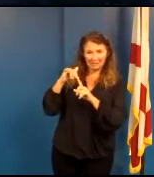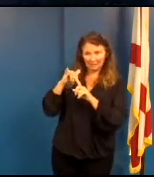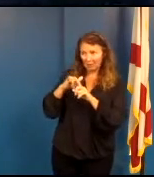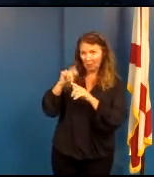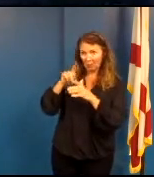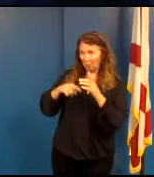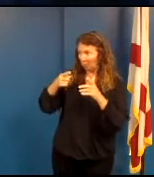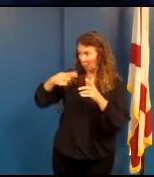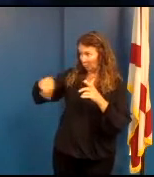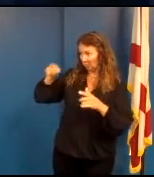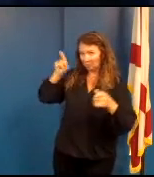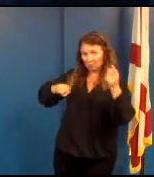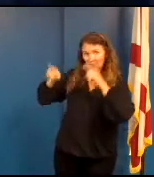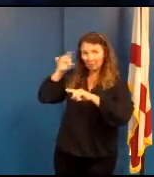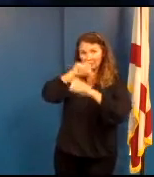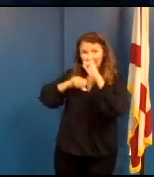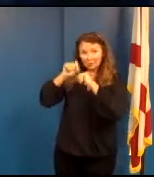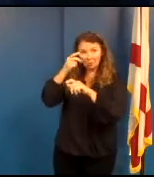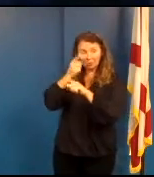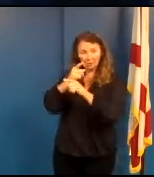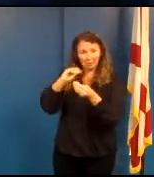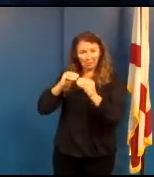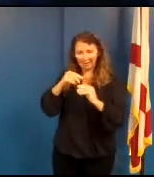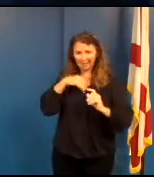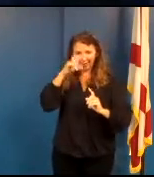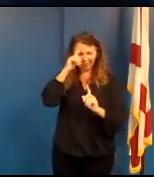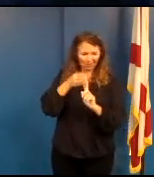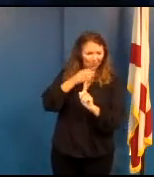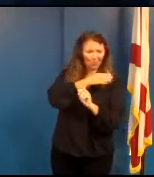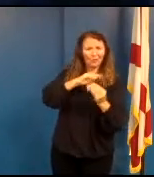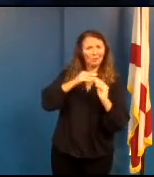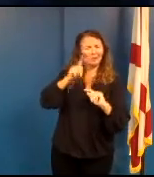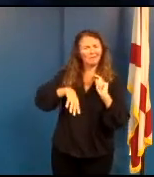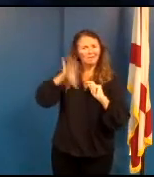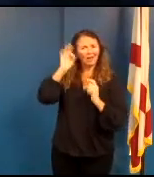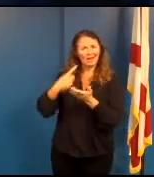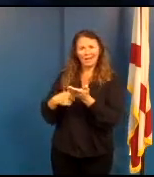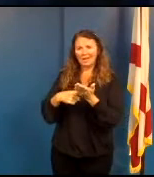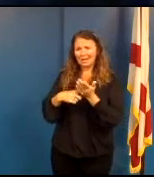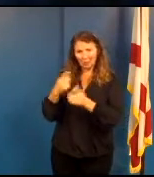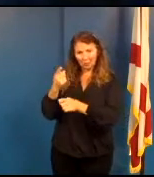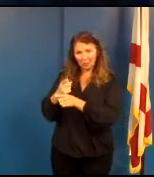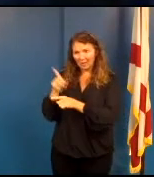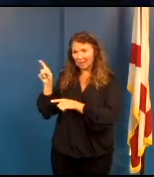with what we were estimating it to be? I couldn't find the last numbers we discussed.